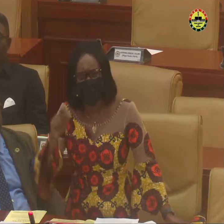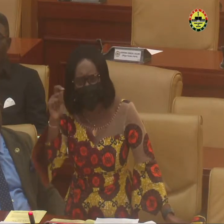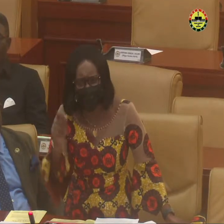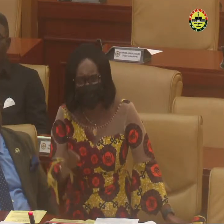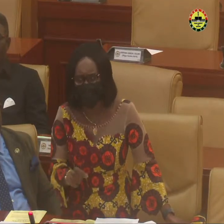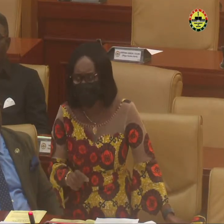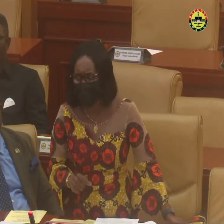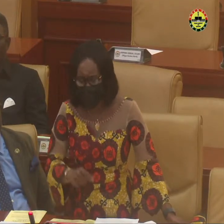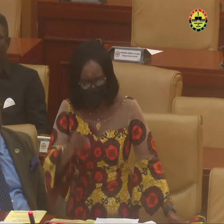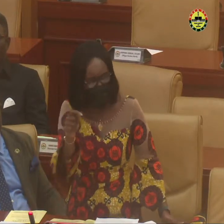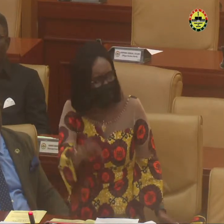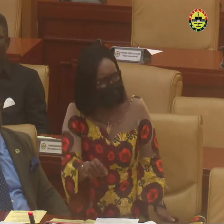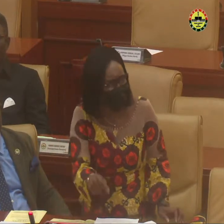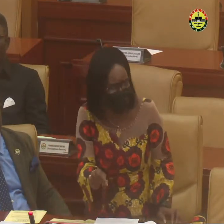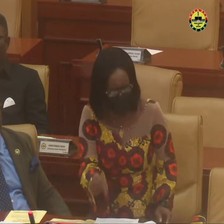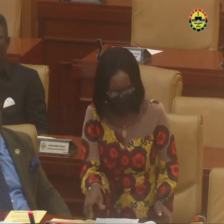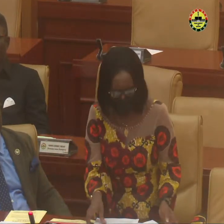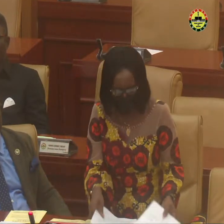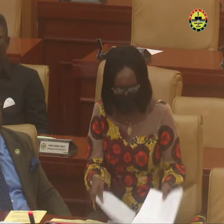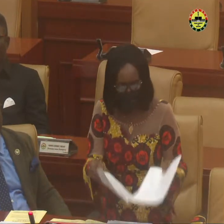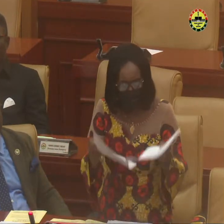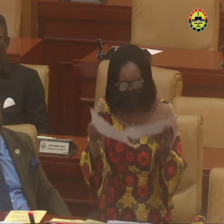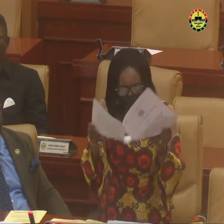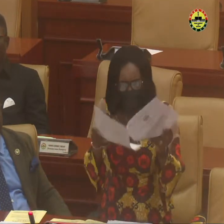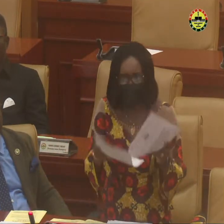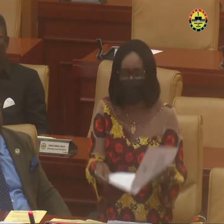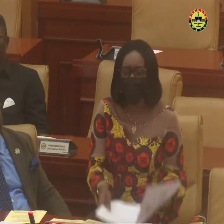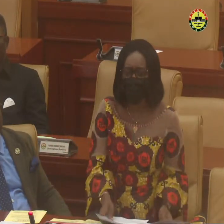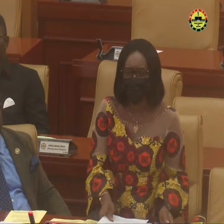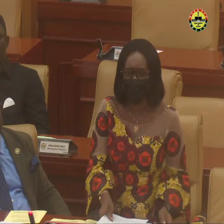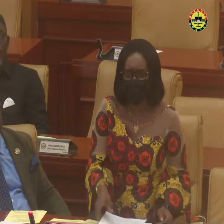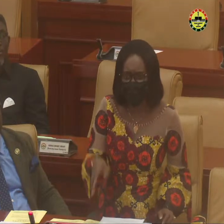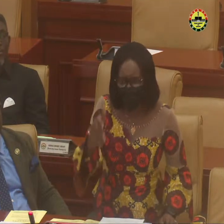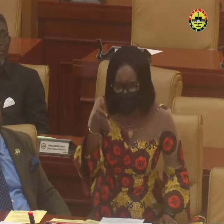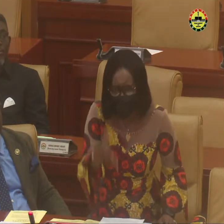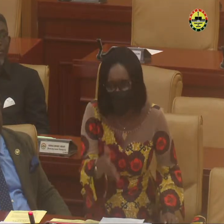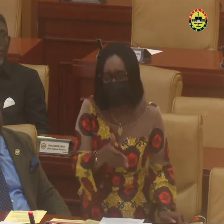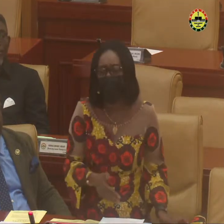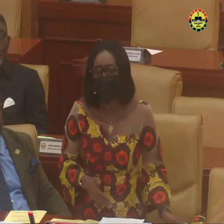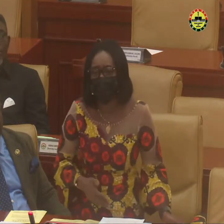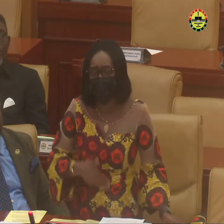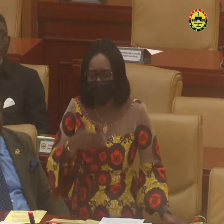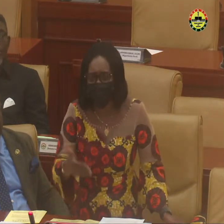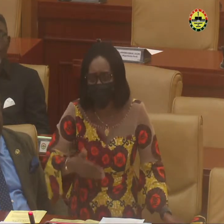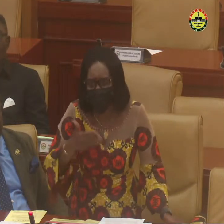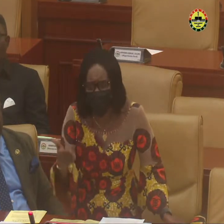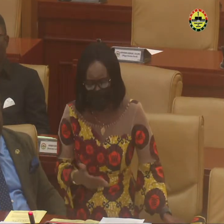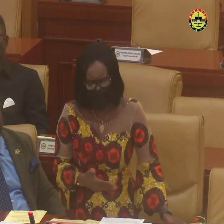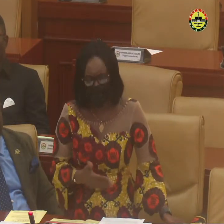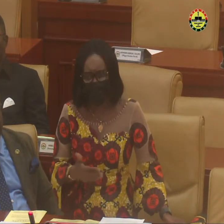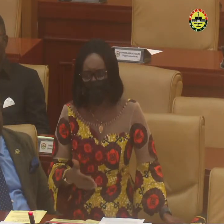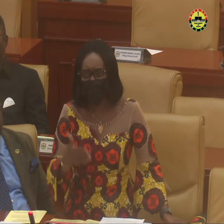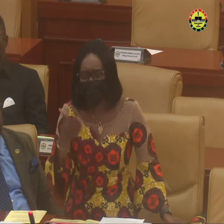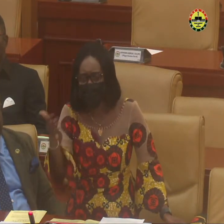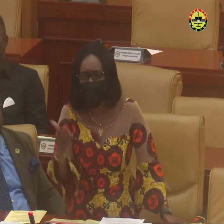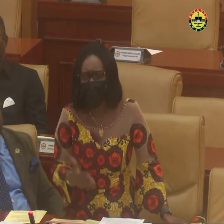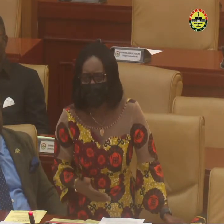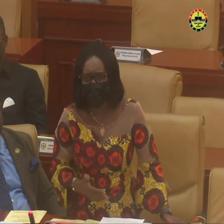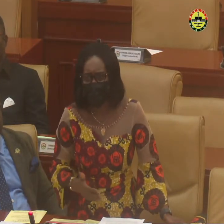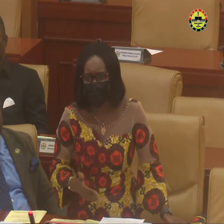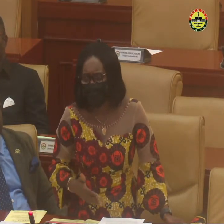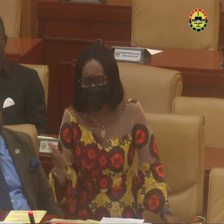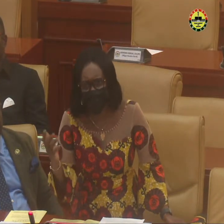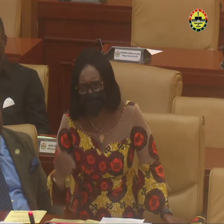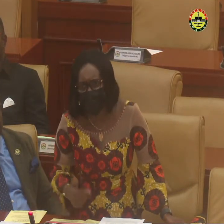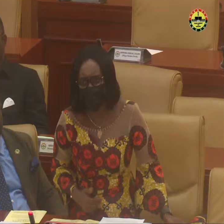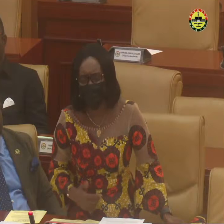you tell Ghanaians that you don't want us to improve on our health systems by using some of these relatively cheaper funds,